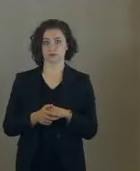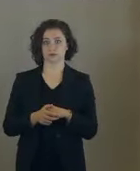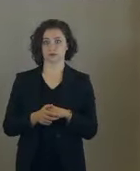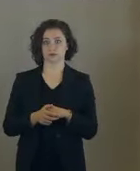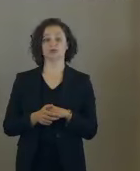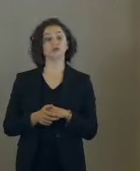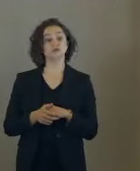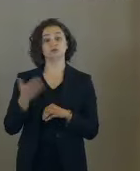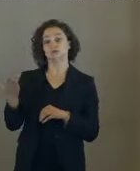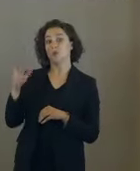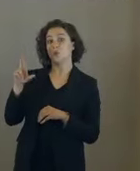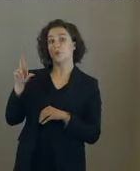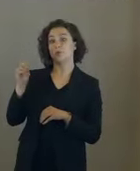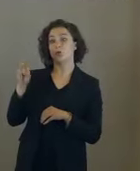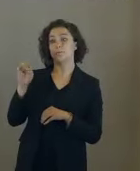Commissioner Roberson.